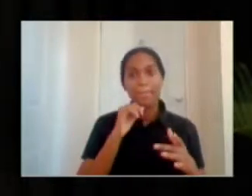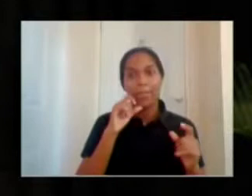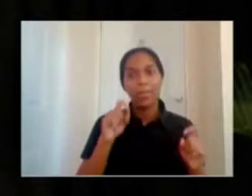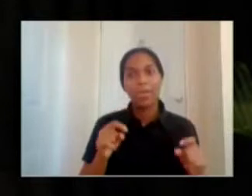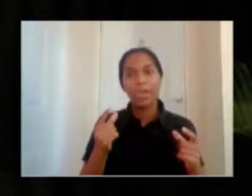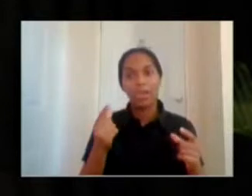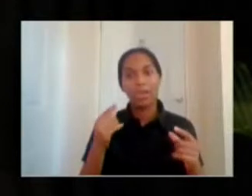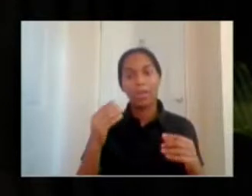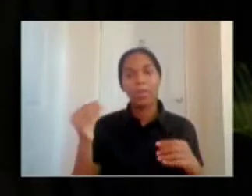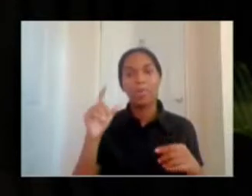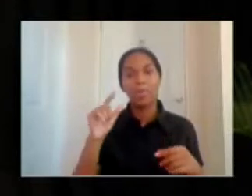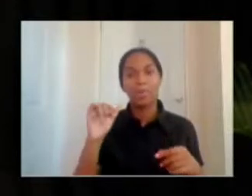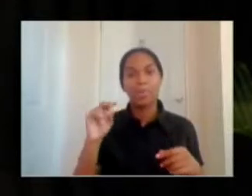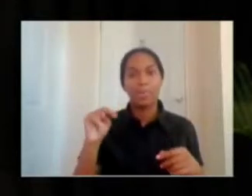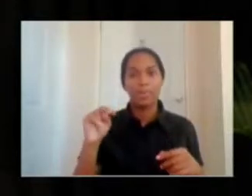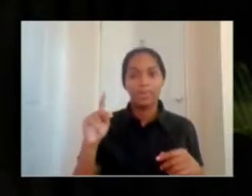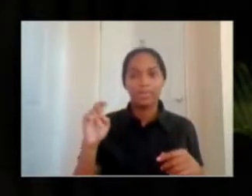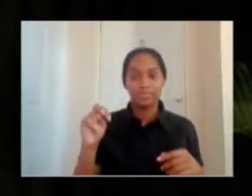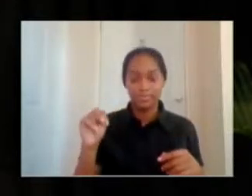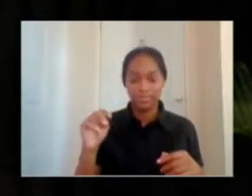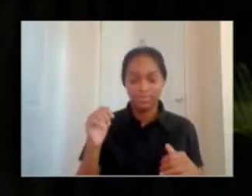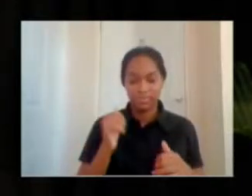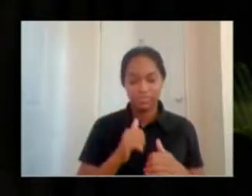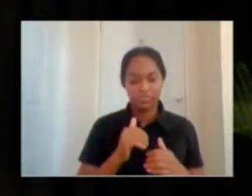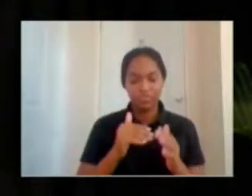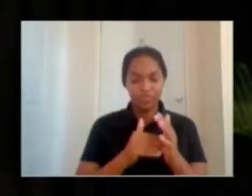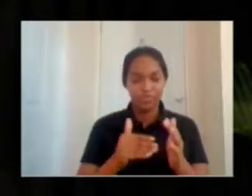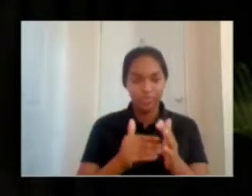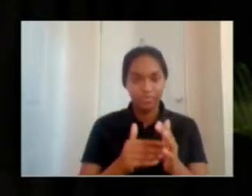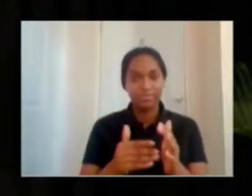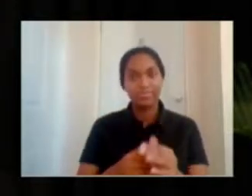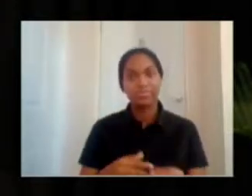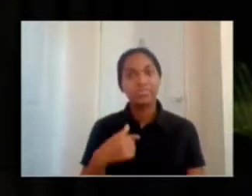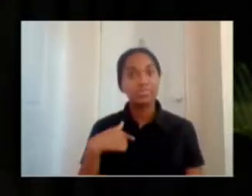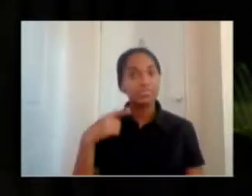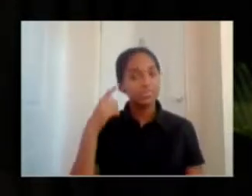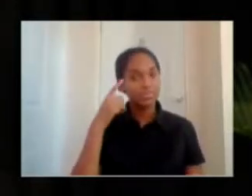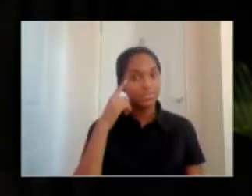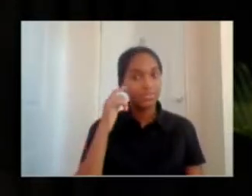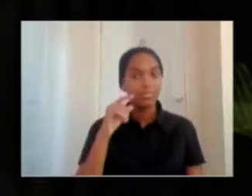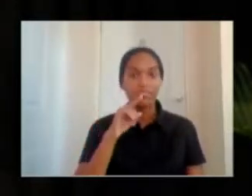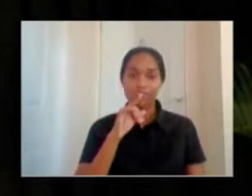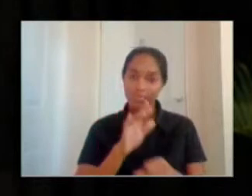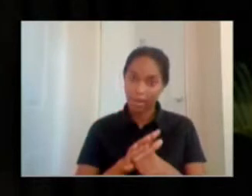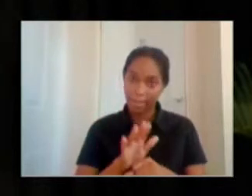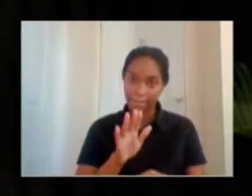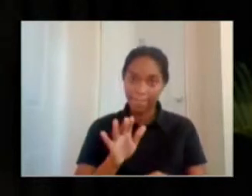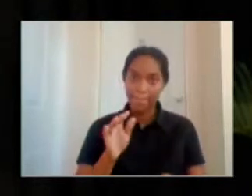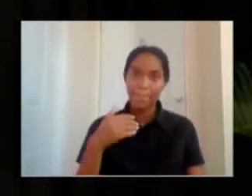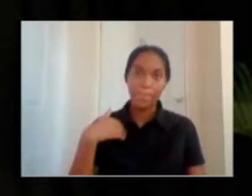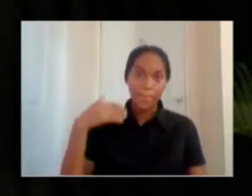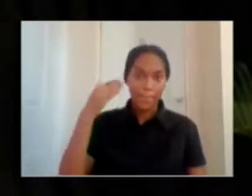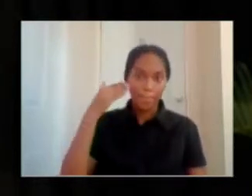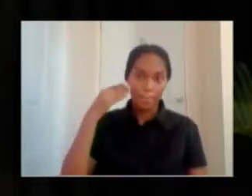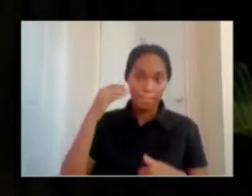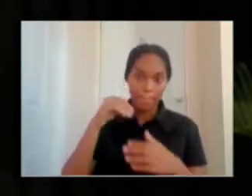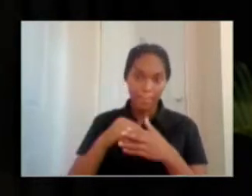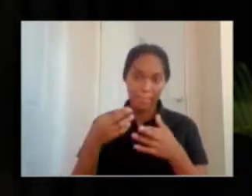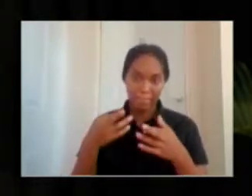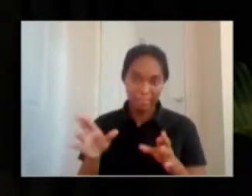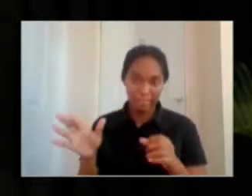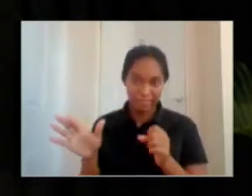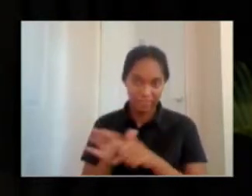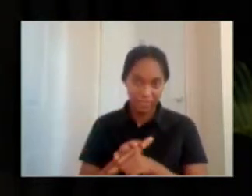LinkedIn, very frequently. And I absolutely promise you, because I know I'm in a room full